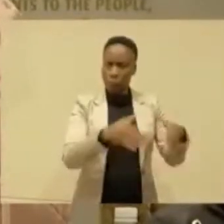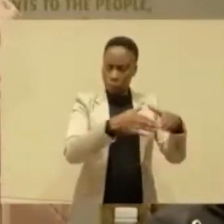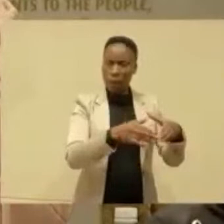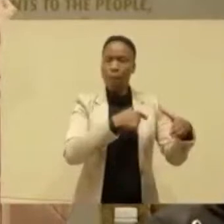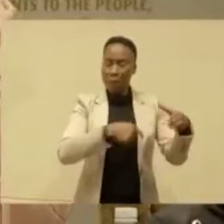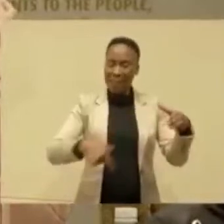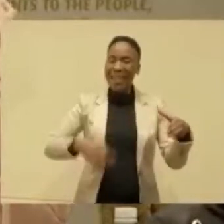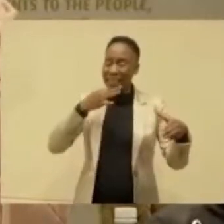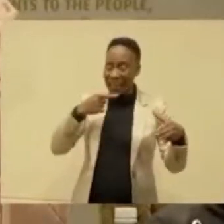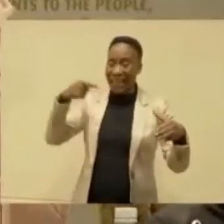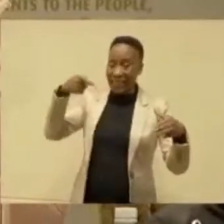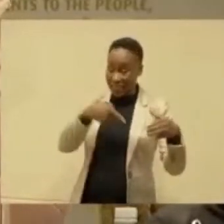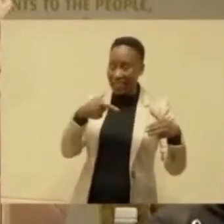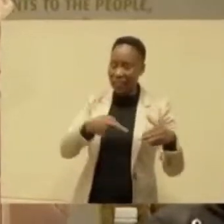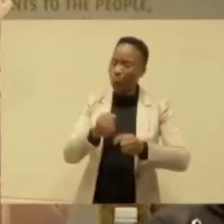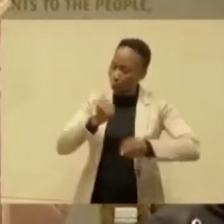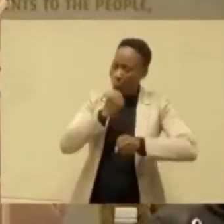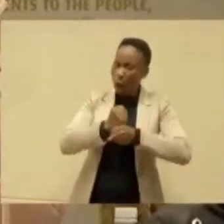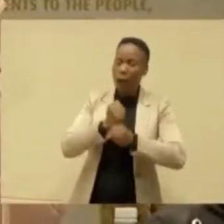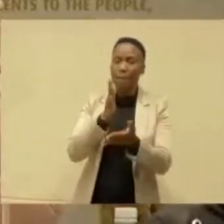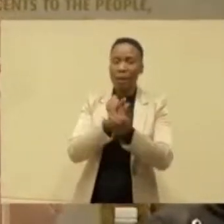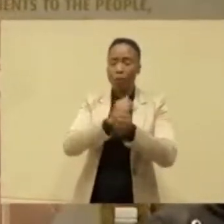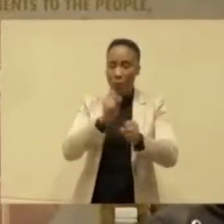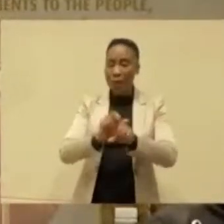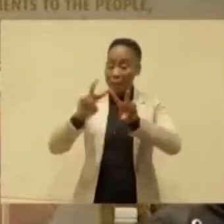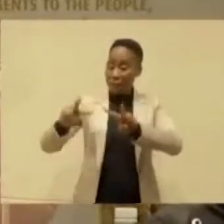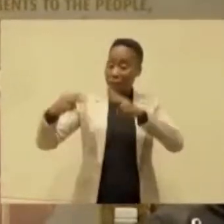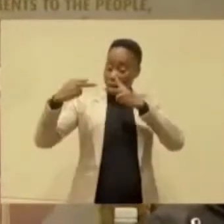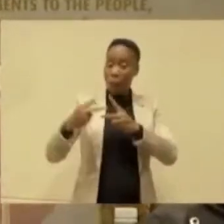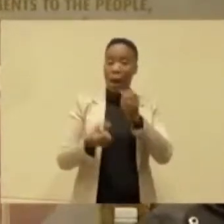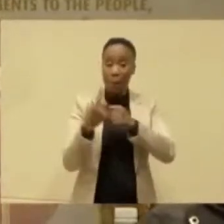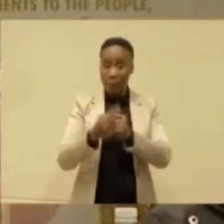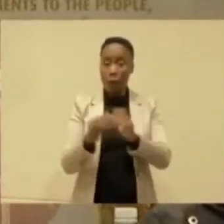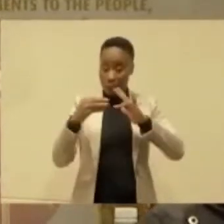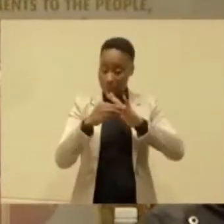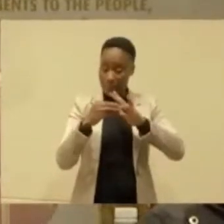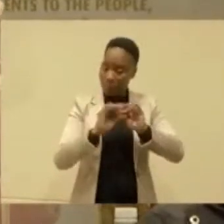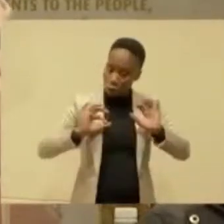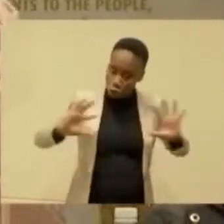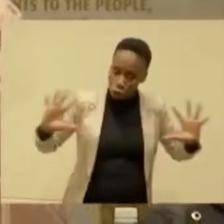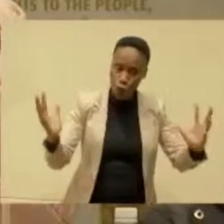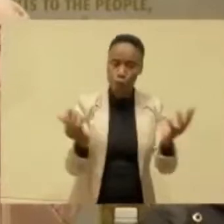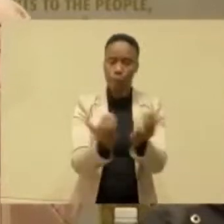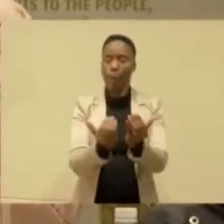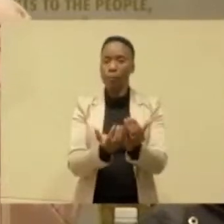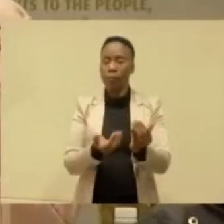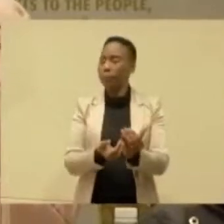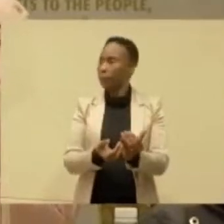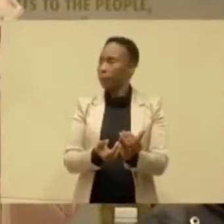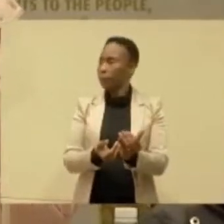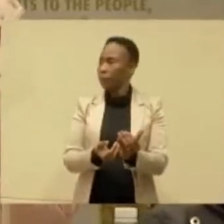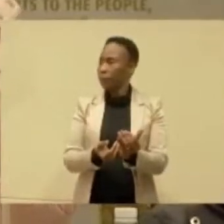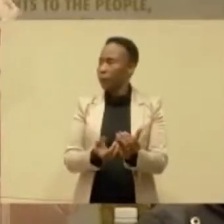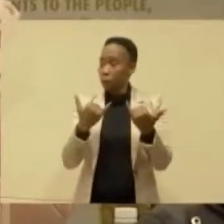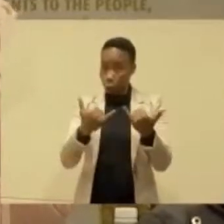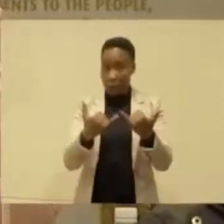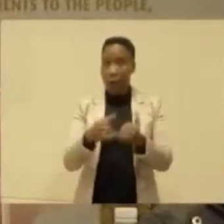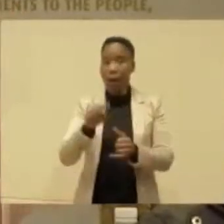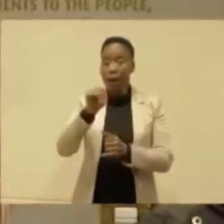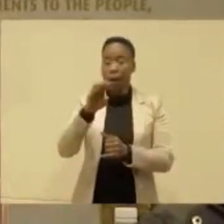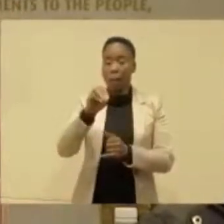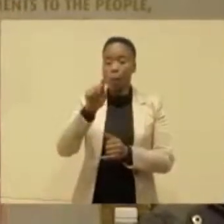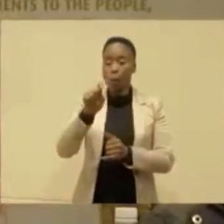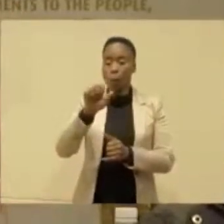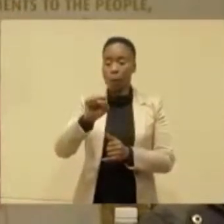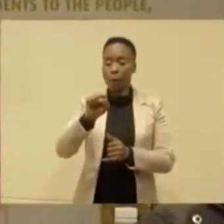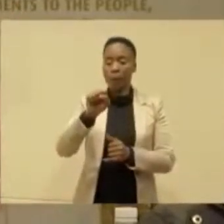that there is a review of the whole marriage regime today uh mutually i'm looking for